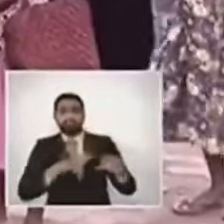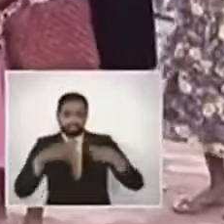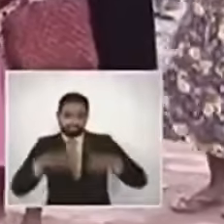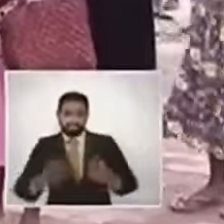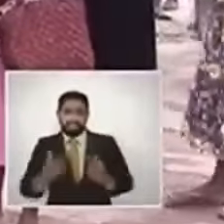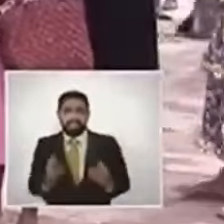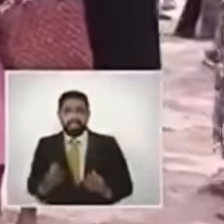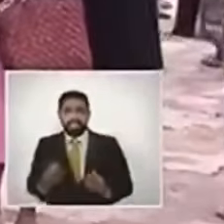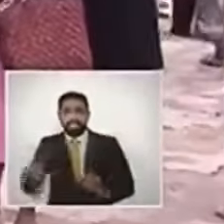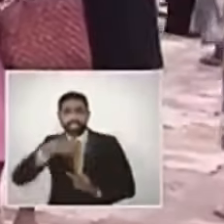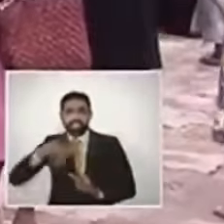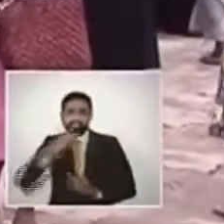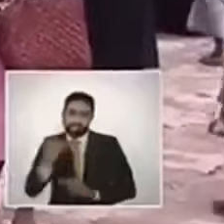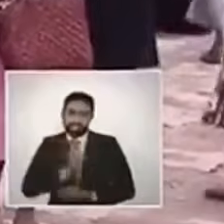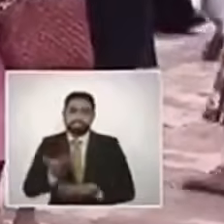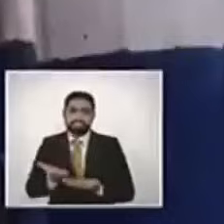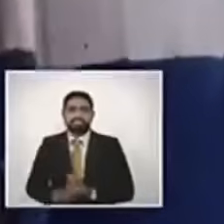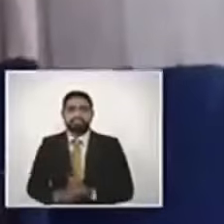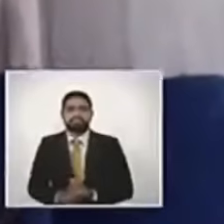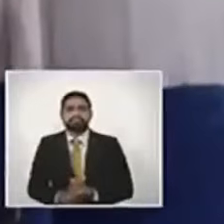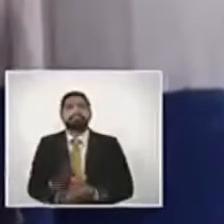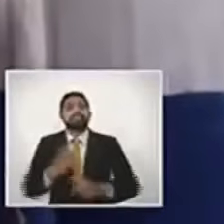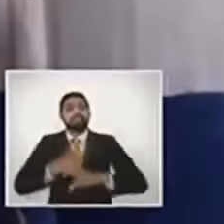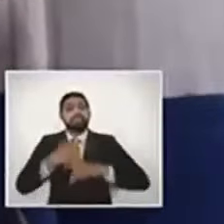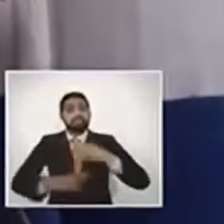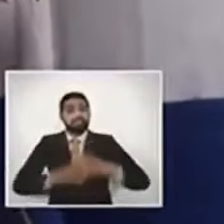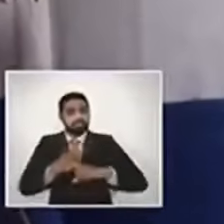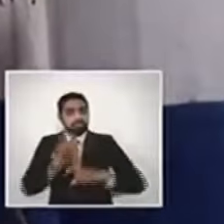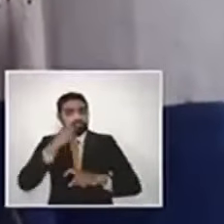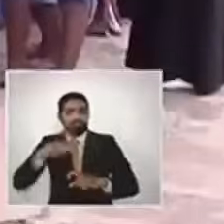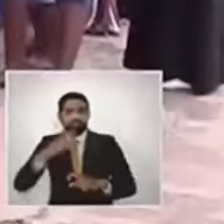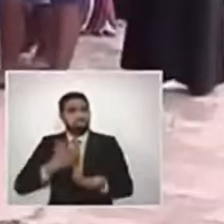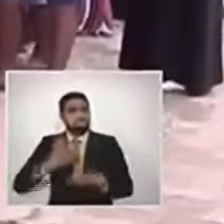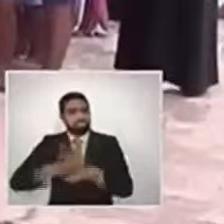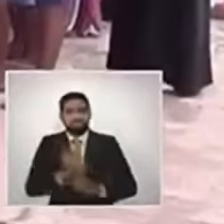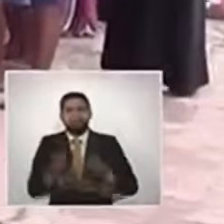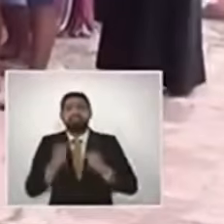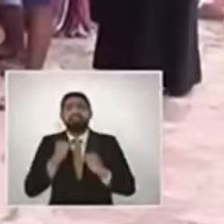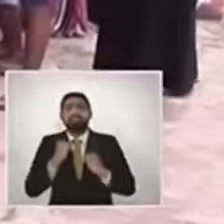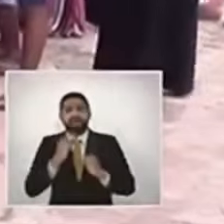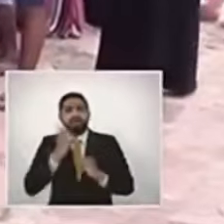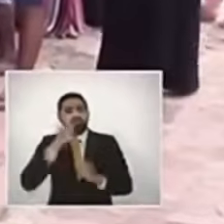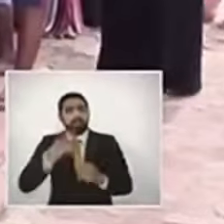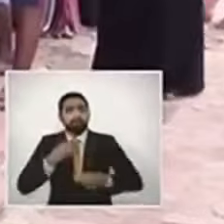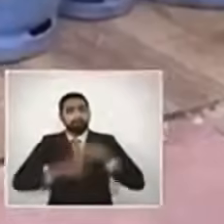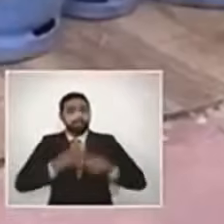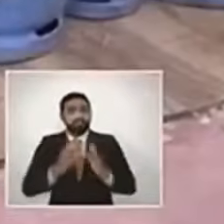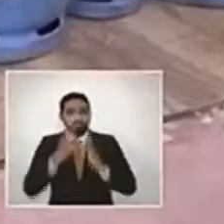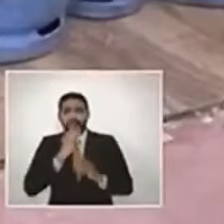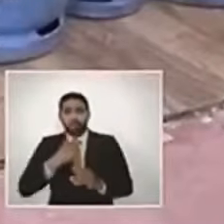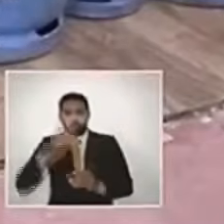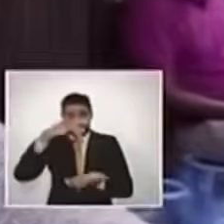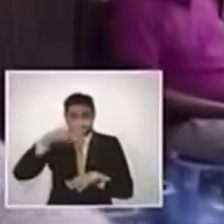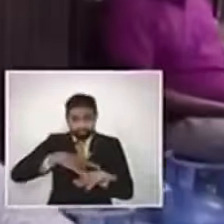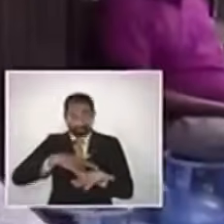Many consumers were rendered helpless since multiple gas dealerships along Baseline Road in Colombo were closed this morning.